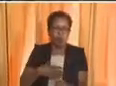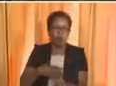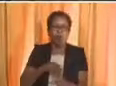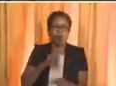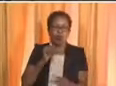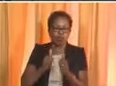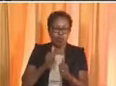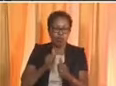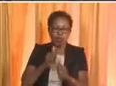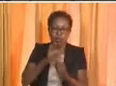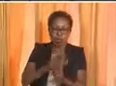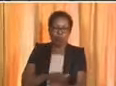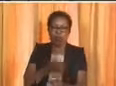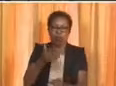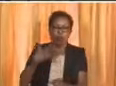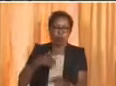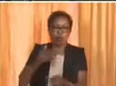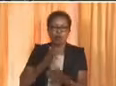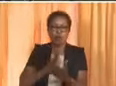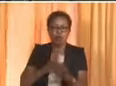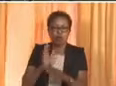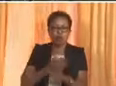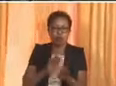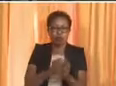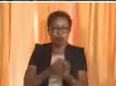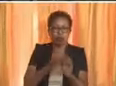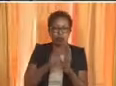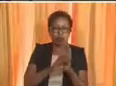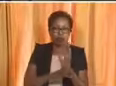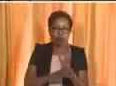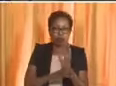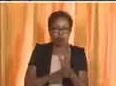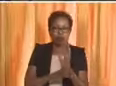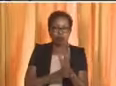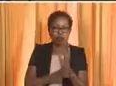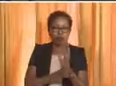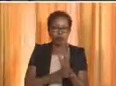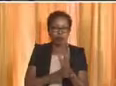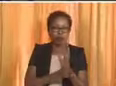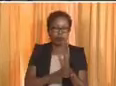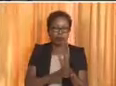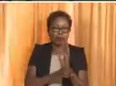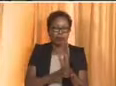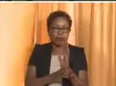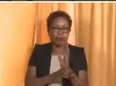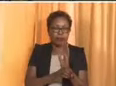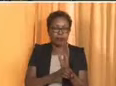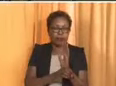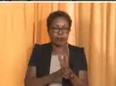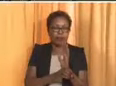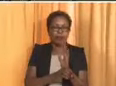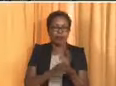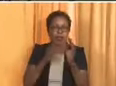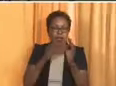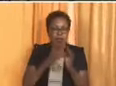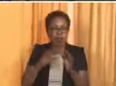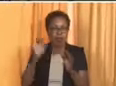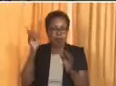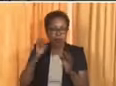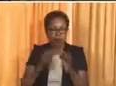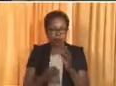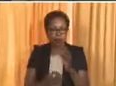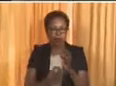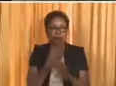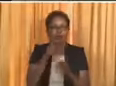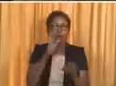propose constitutional amendments. Having found that the president and the state organs can promote a popular initiative, who then was